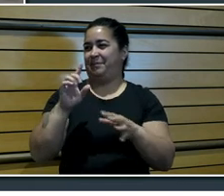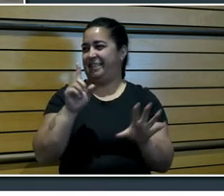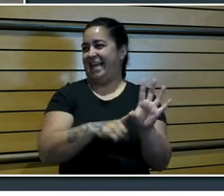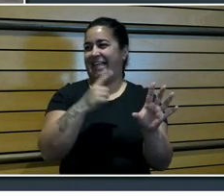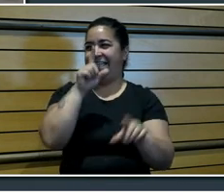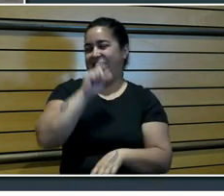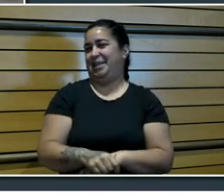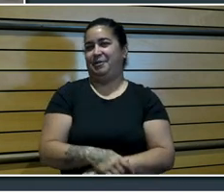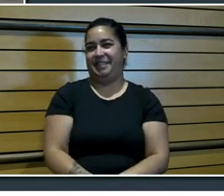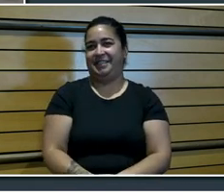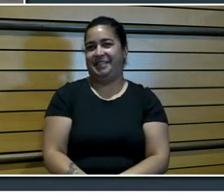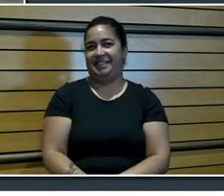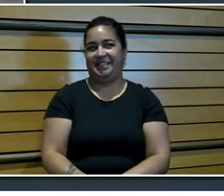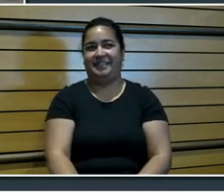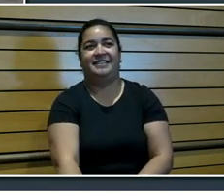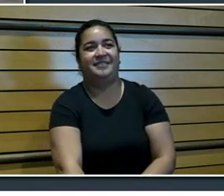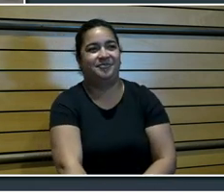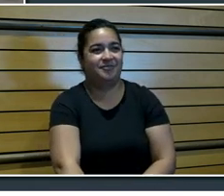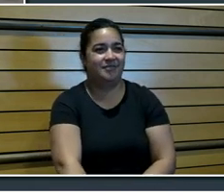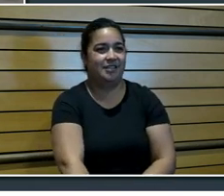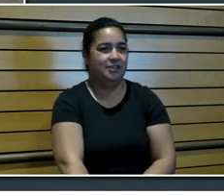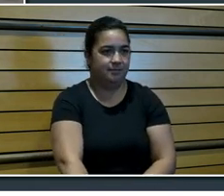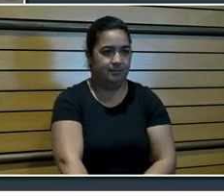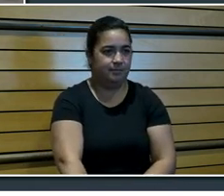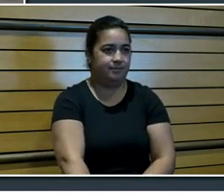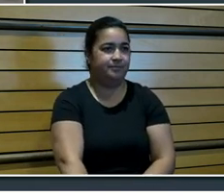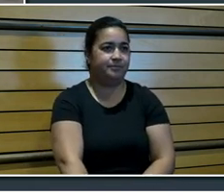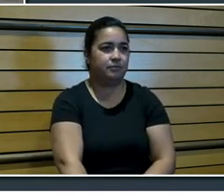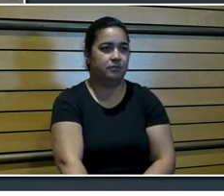Awesome. Good work, guys. Thank you.